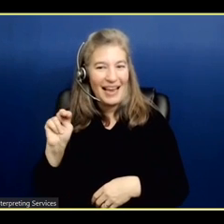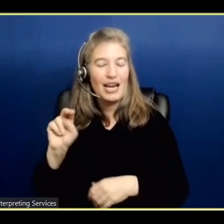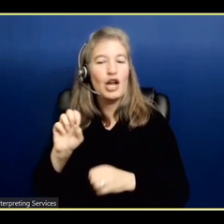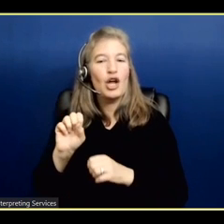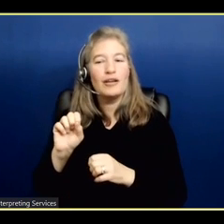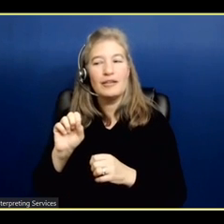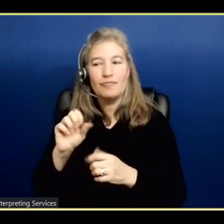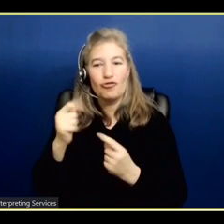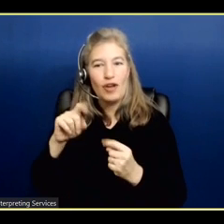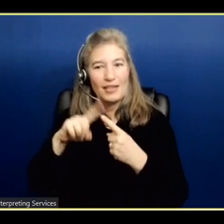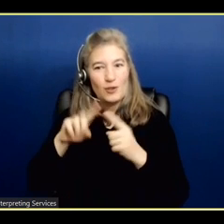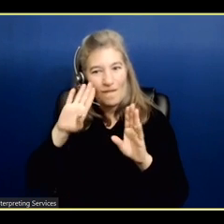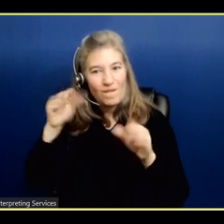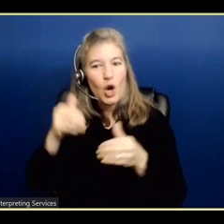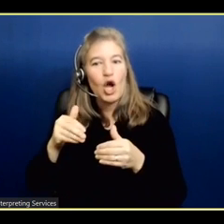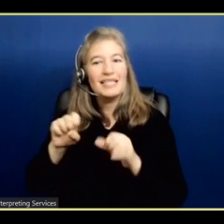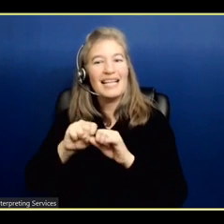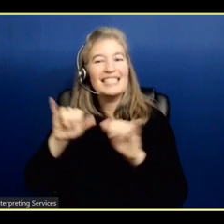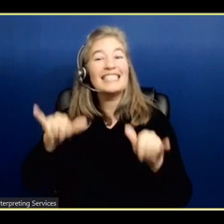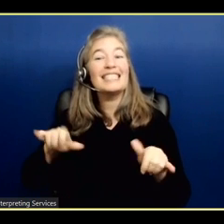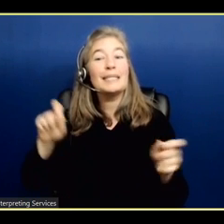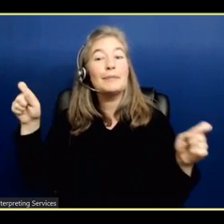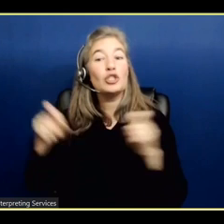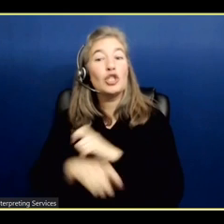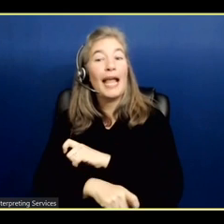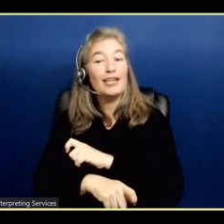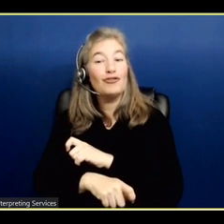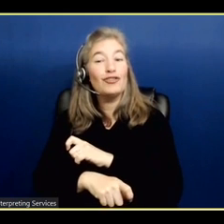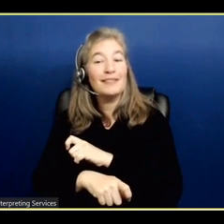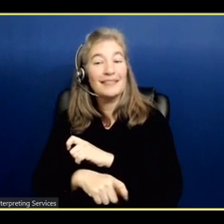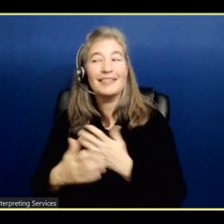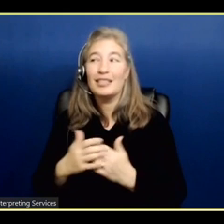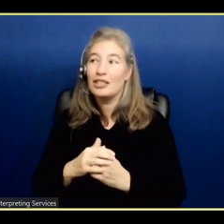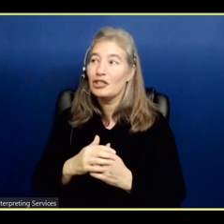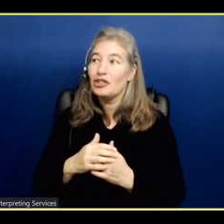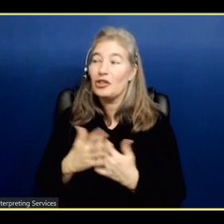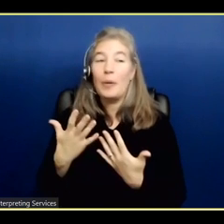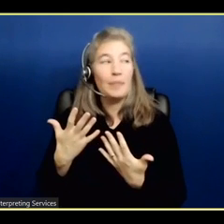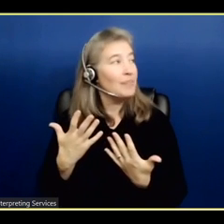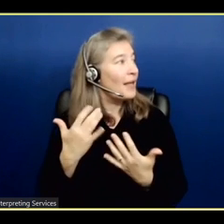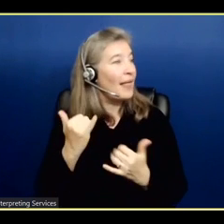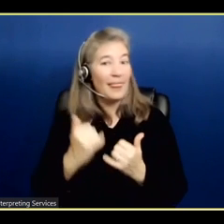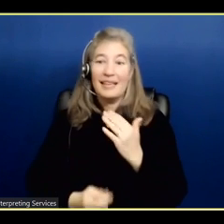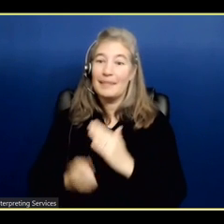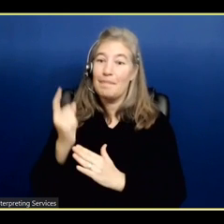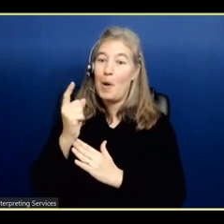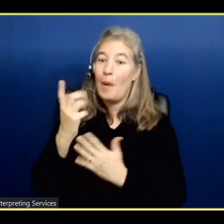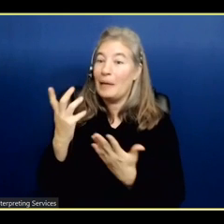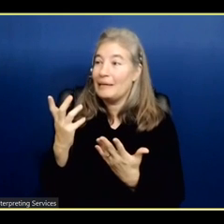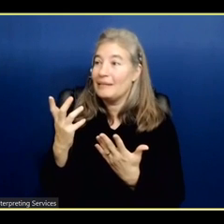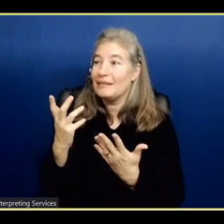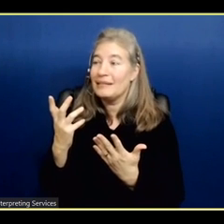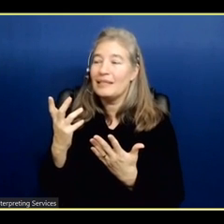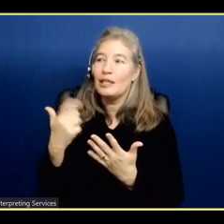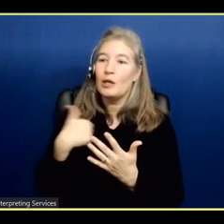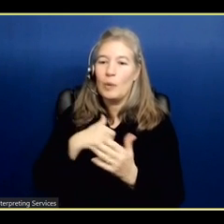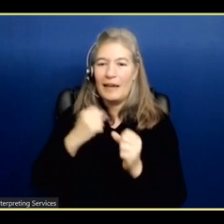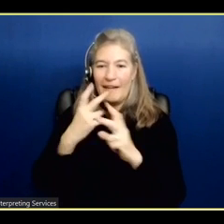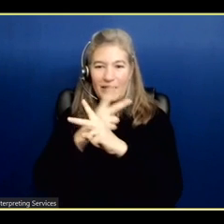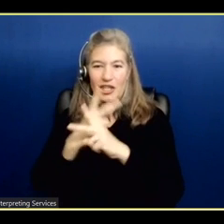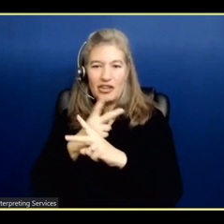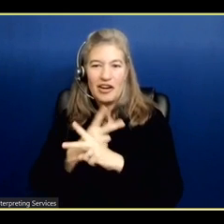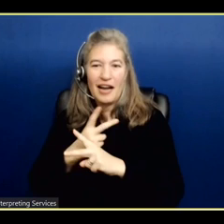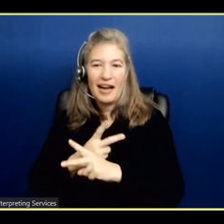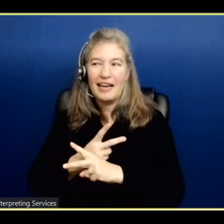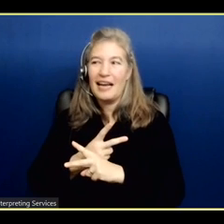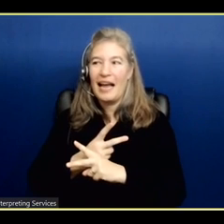are amplified in a crisis, even when they sometimes become less visible because it seems like everybody is struggling.